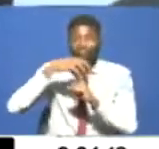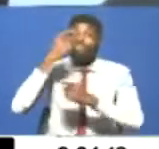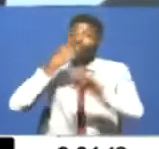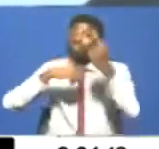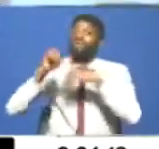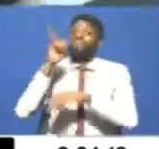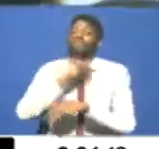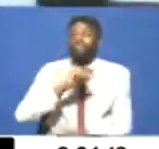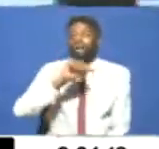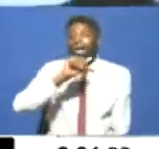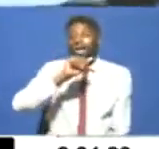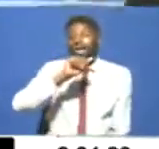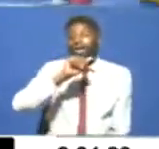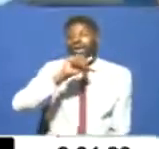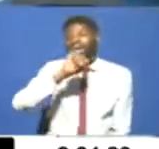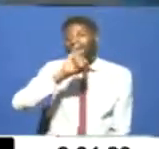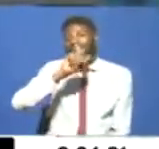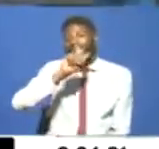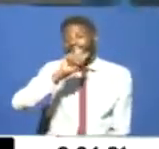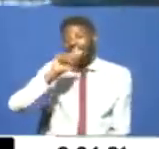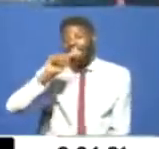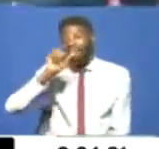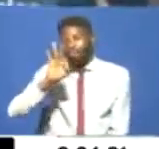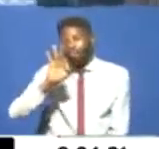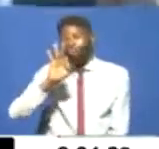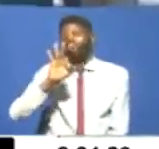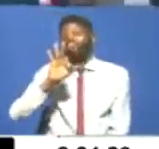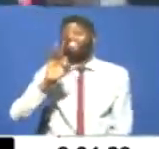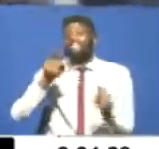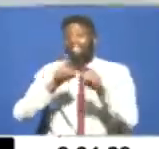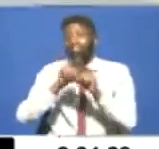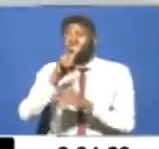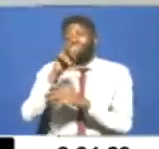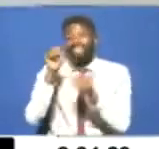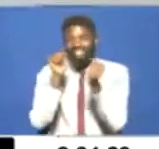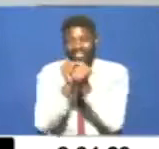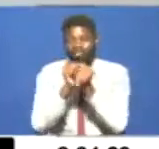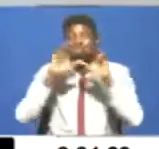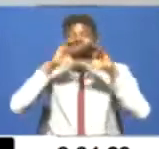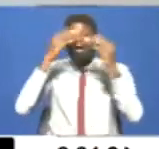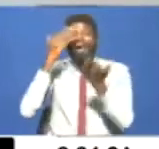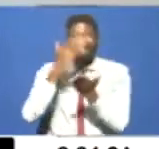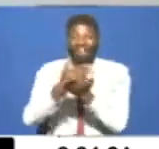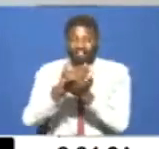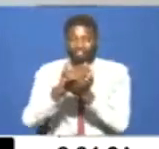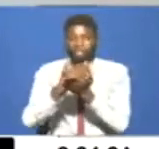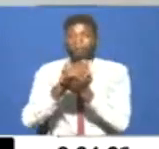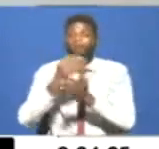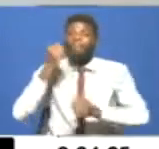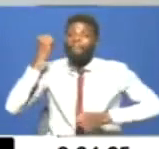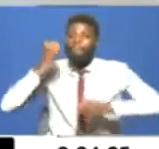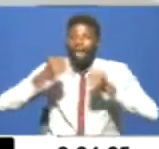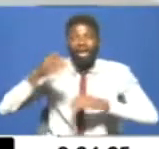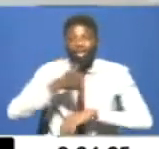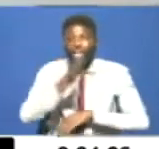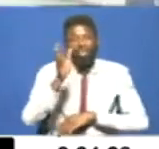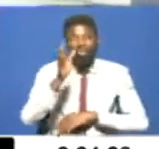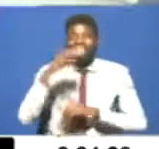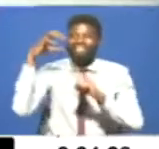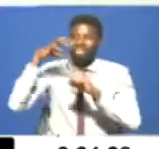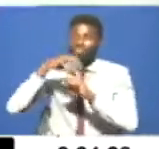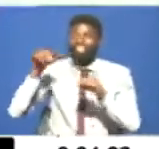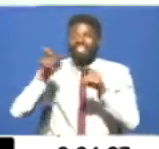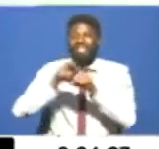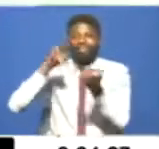World Cross Country Championships and the 2010 World Half Marathon Championships. She was the world record holder for